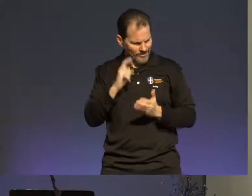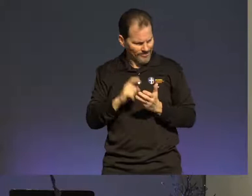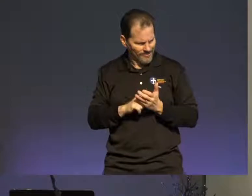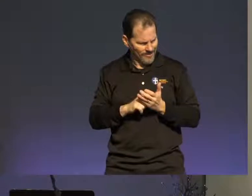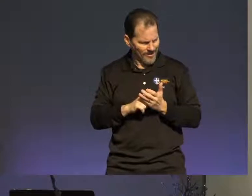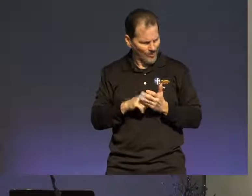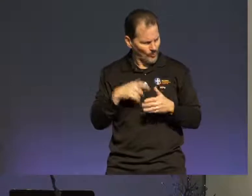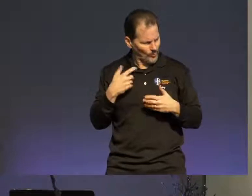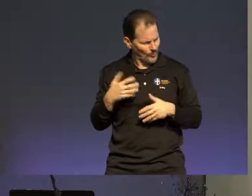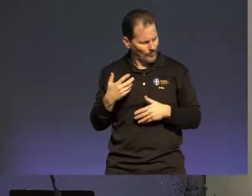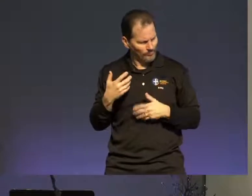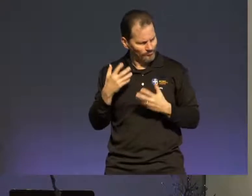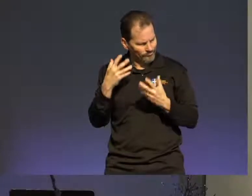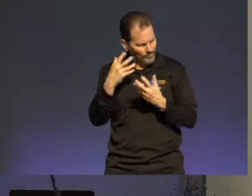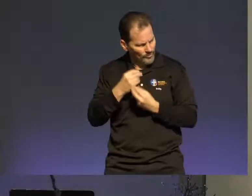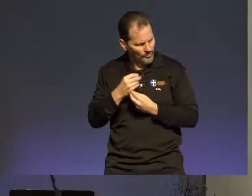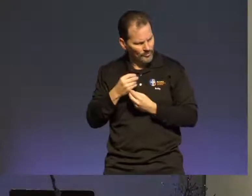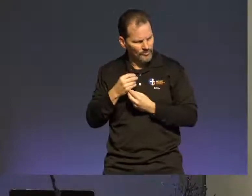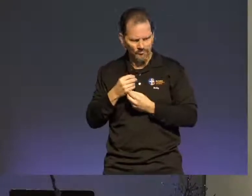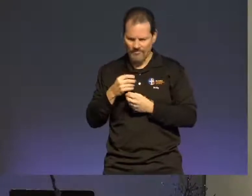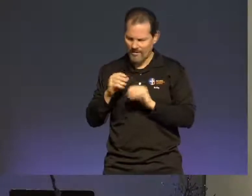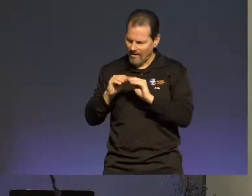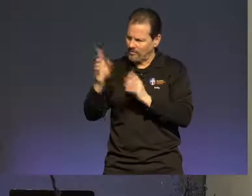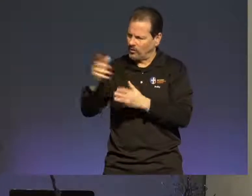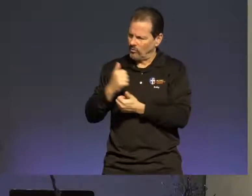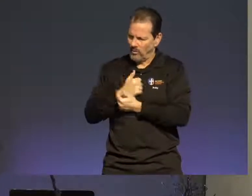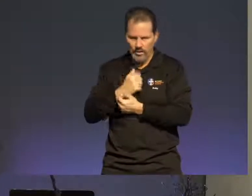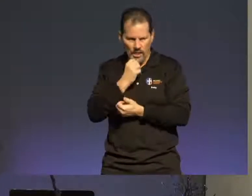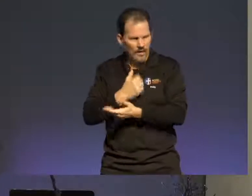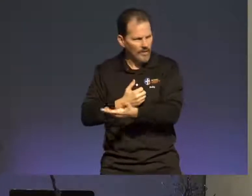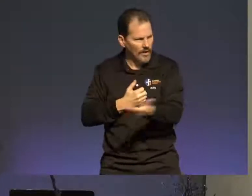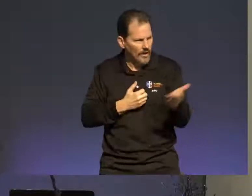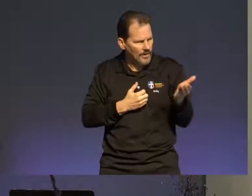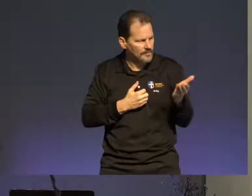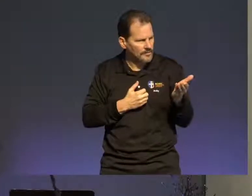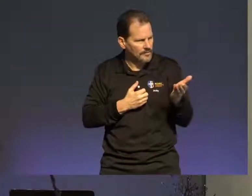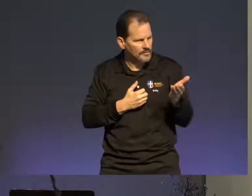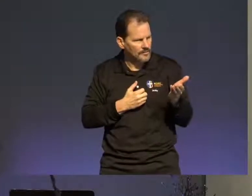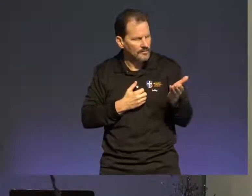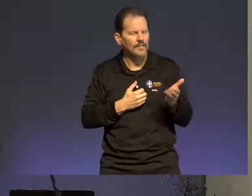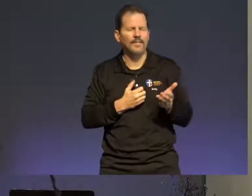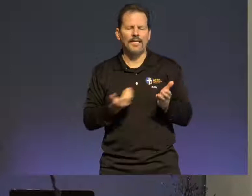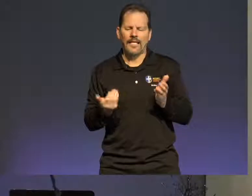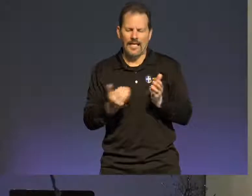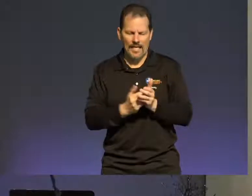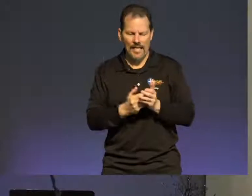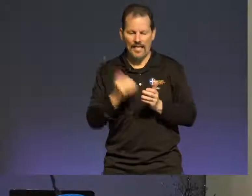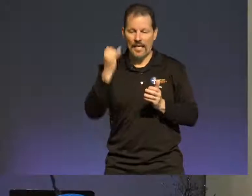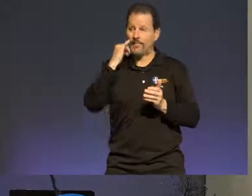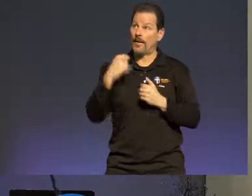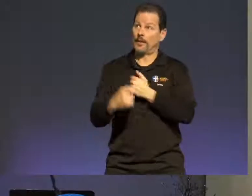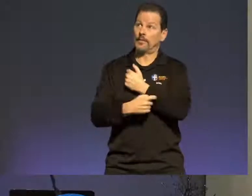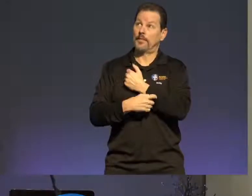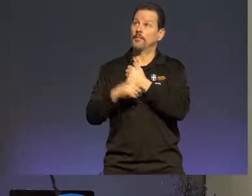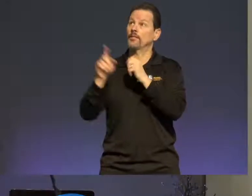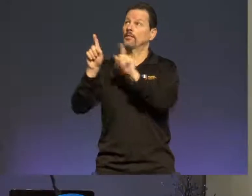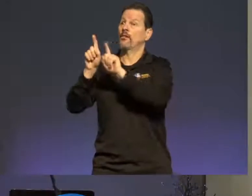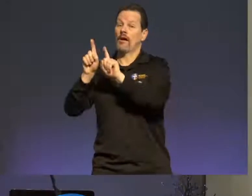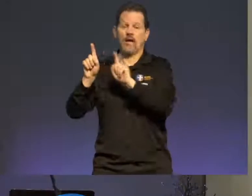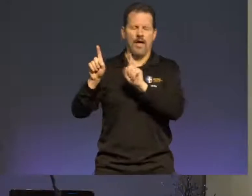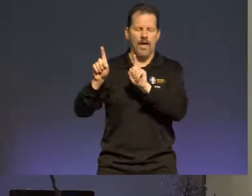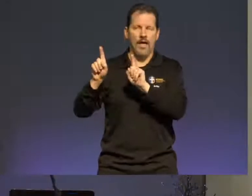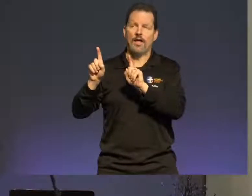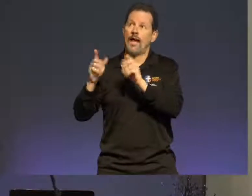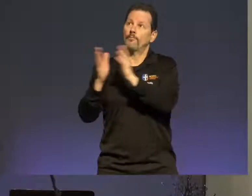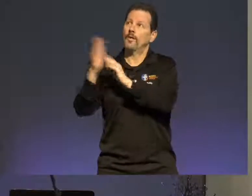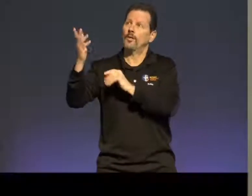That before we would step out of your will, before we would see things not as you saw them, say things that you didn't call us to speak, do things that you didn't call us to do,